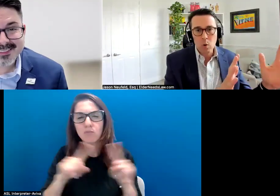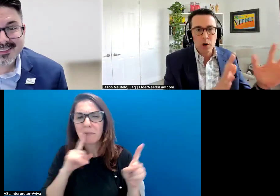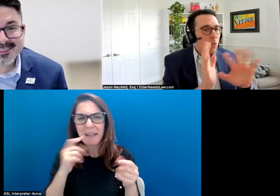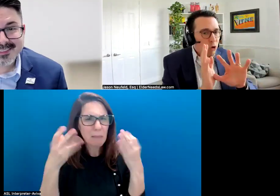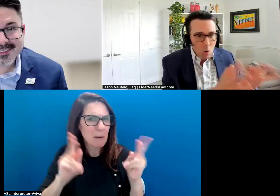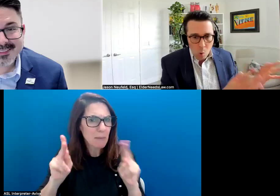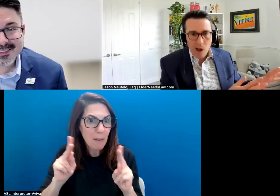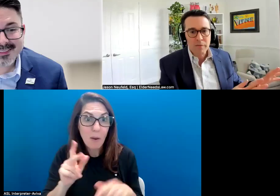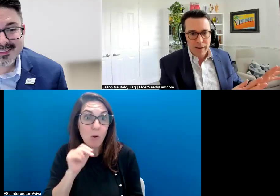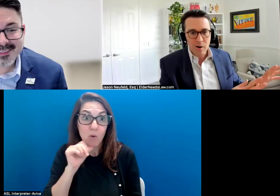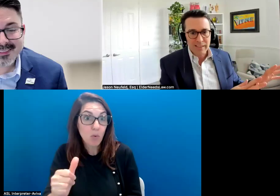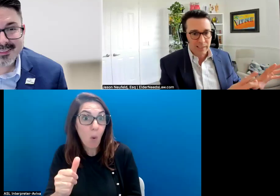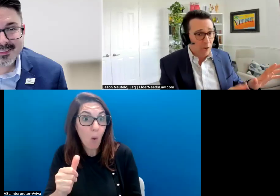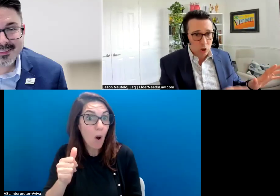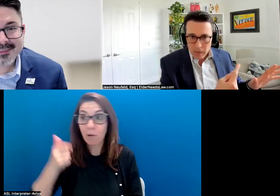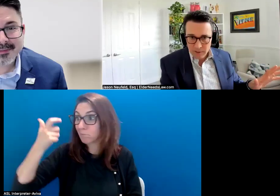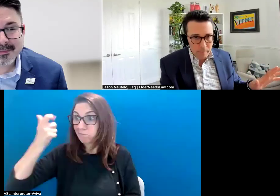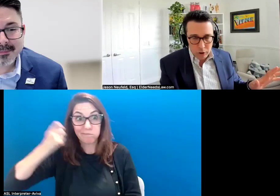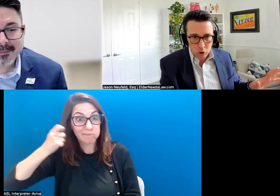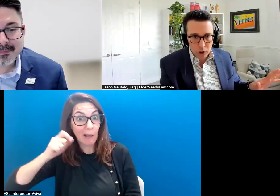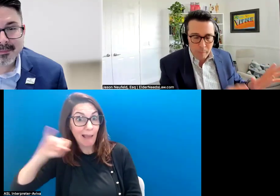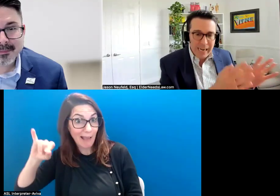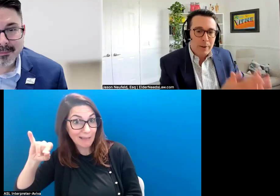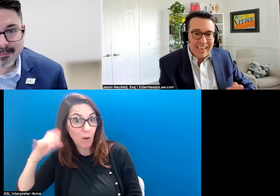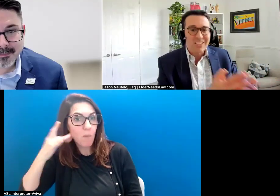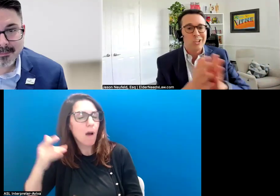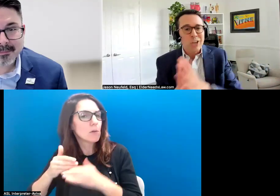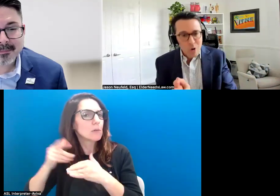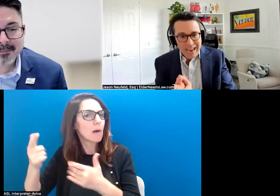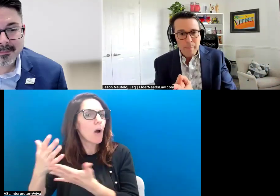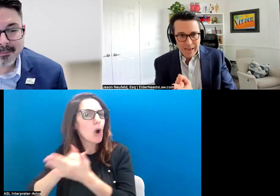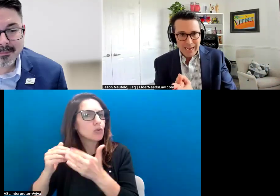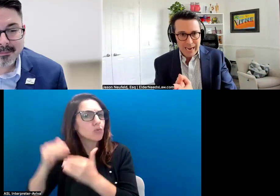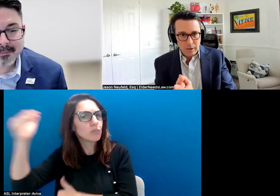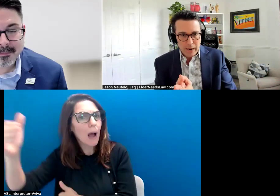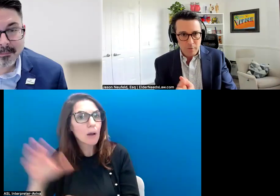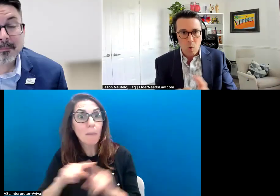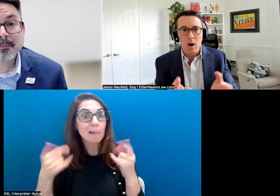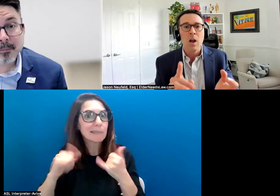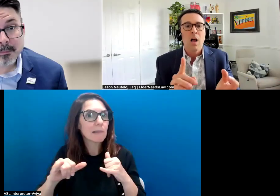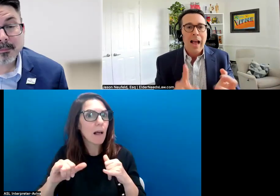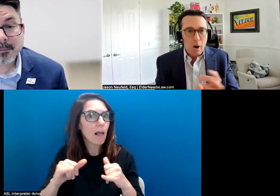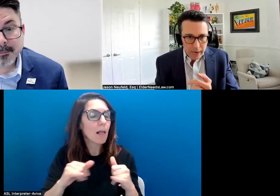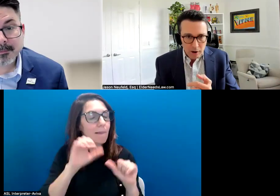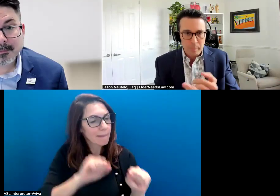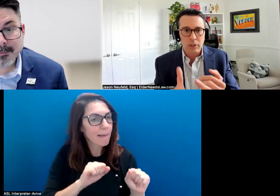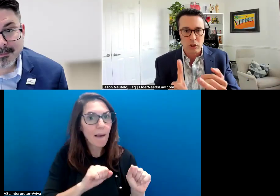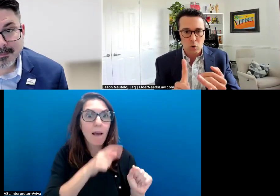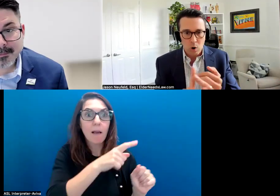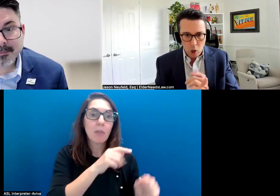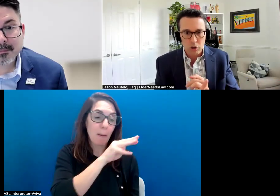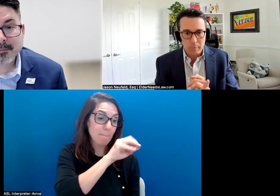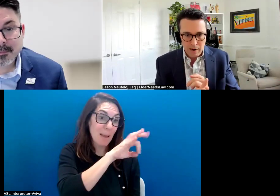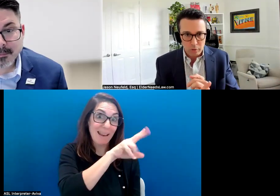state of Florida who don't qualify for SSI just because they make too much money, but they can still get Medicaid to pay for healthcare